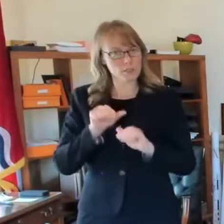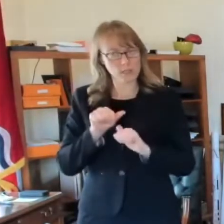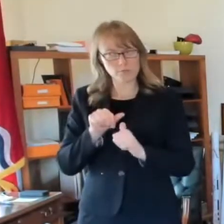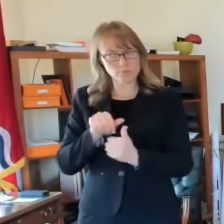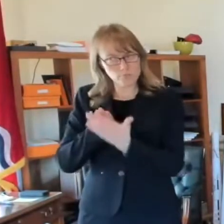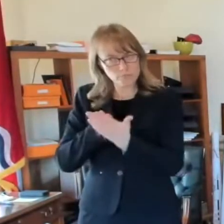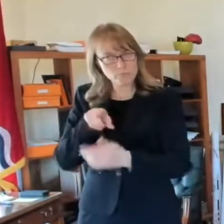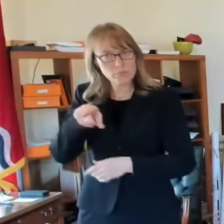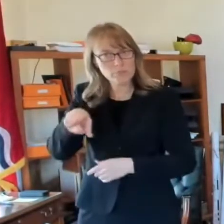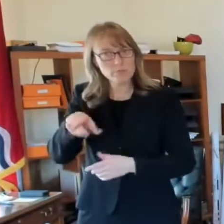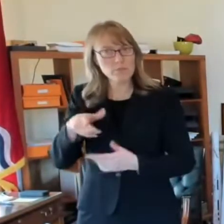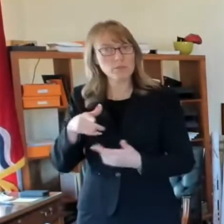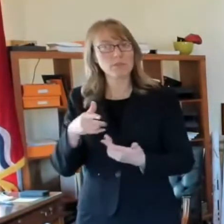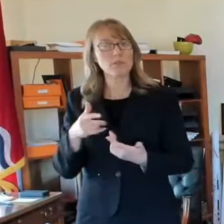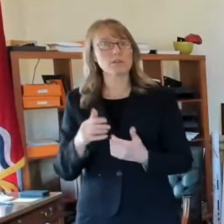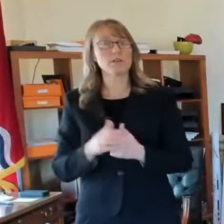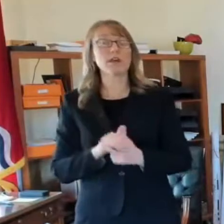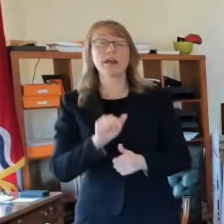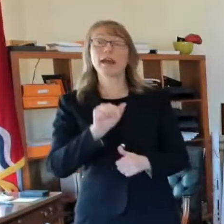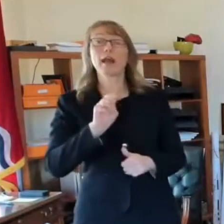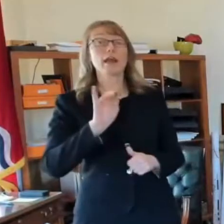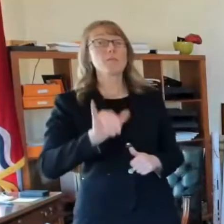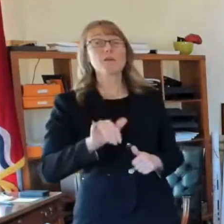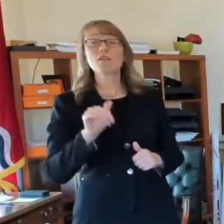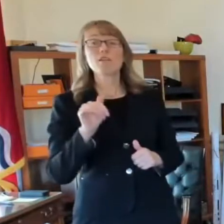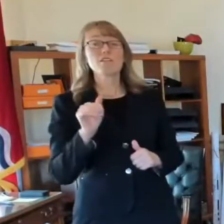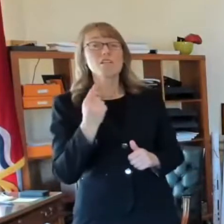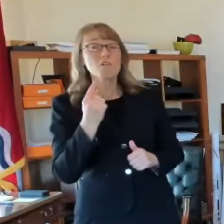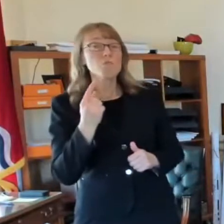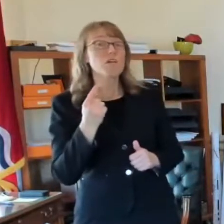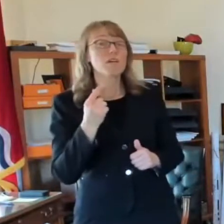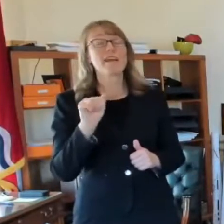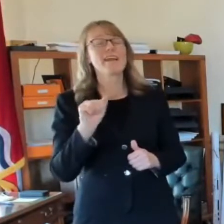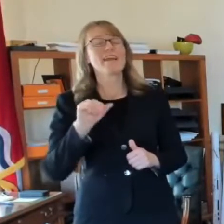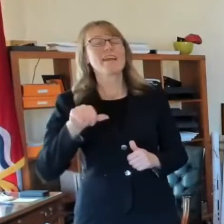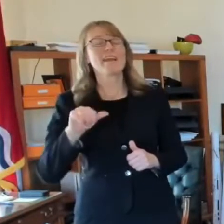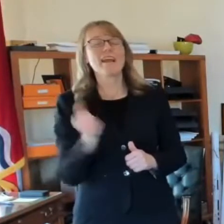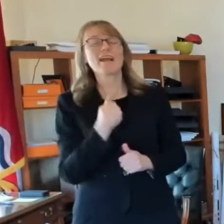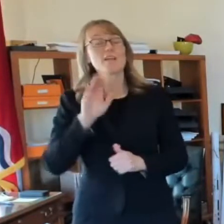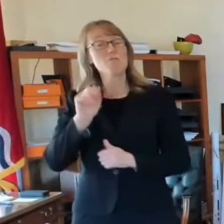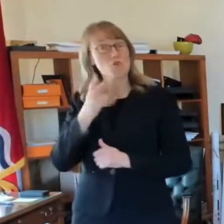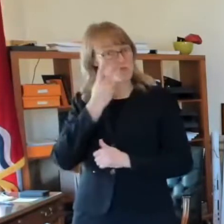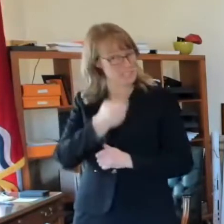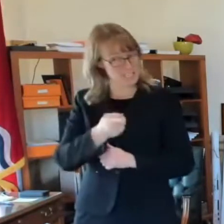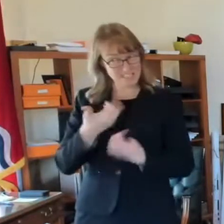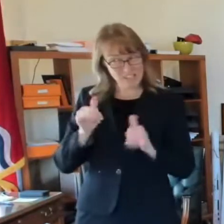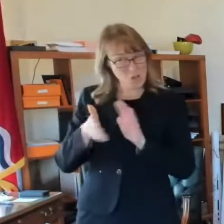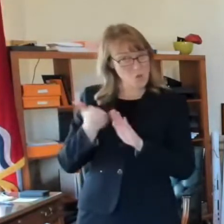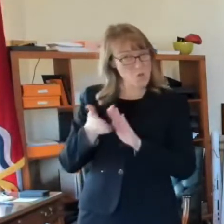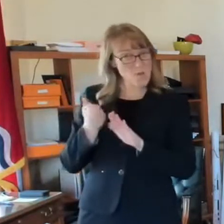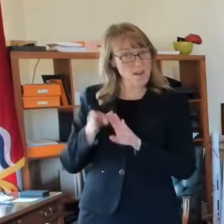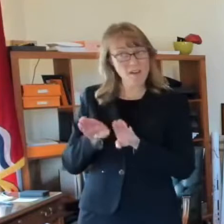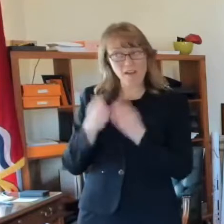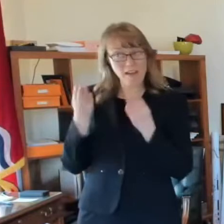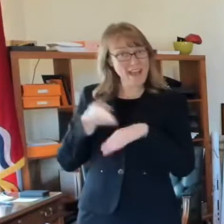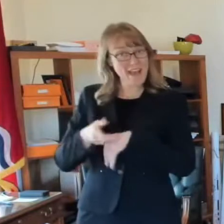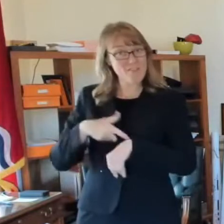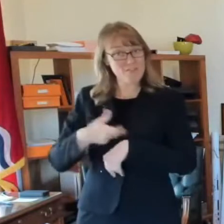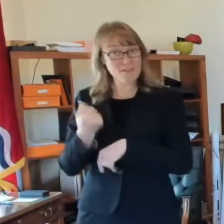violating COVID-19 orders? Amy, any bar or restaurant that you see staying open past 11 or not